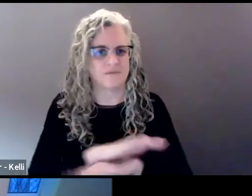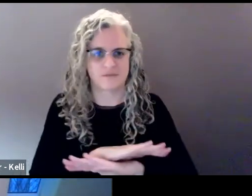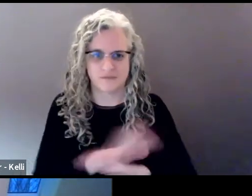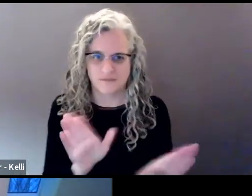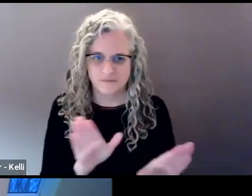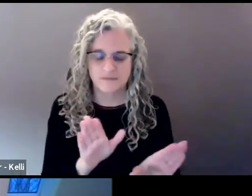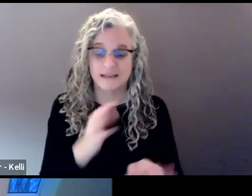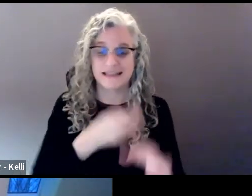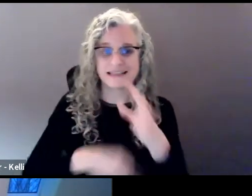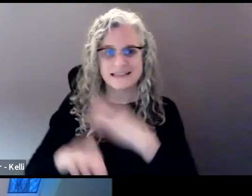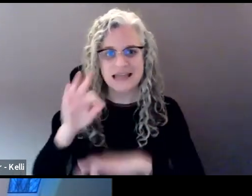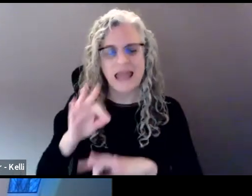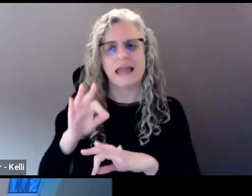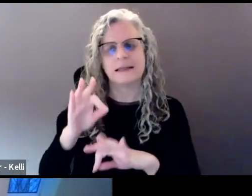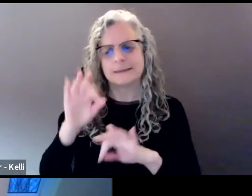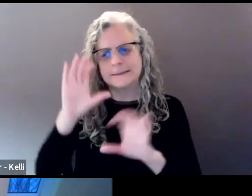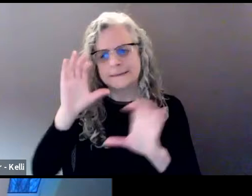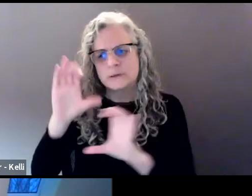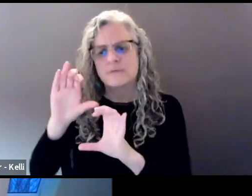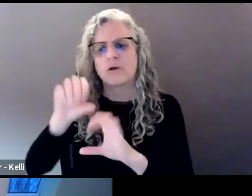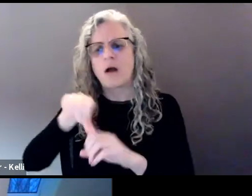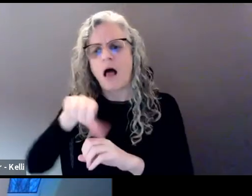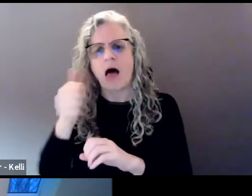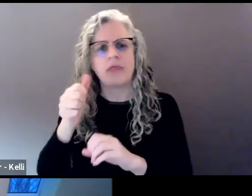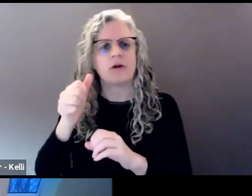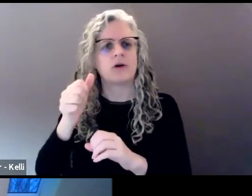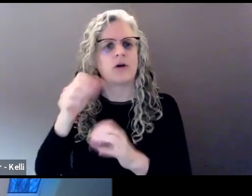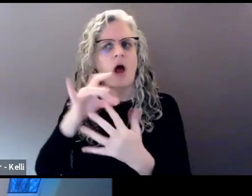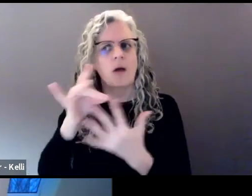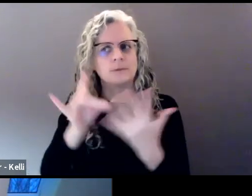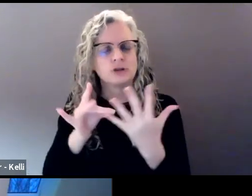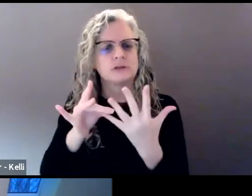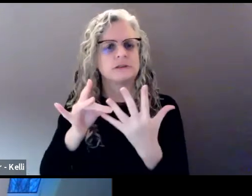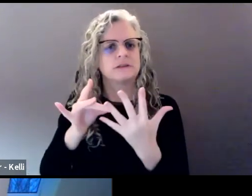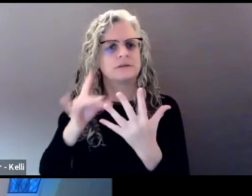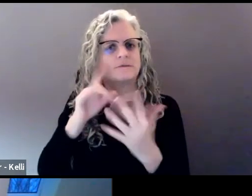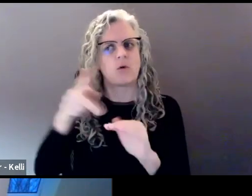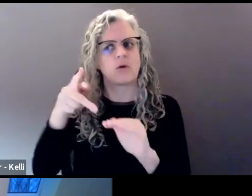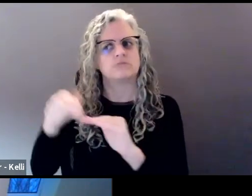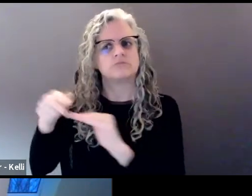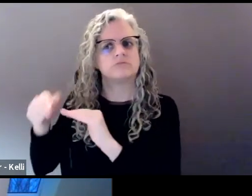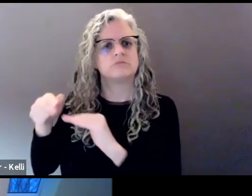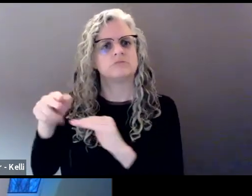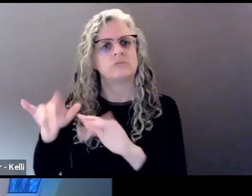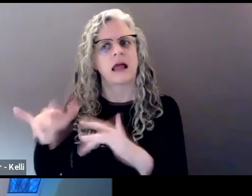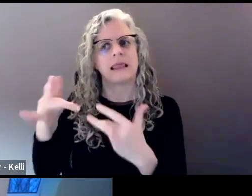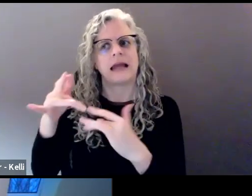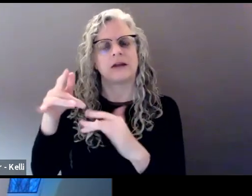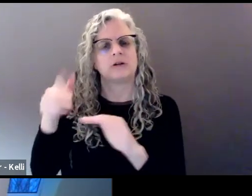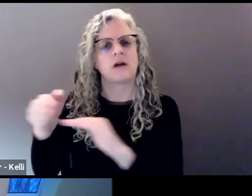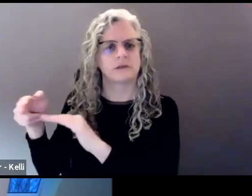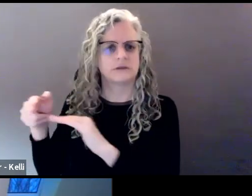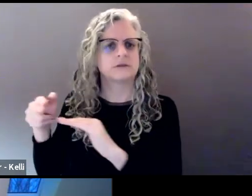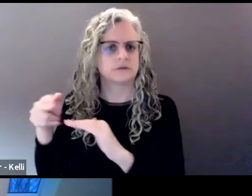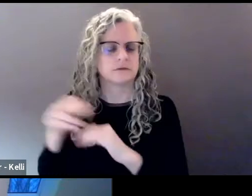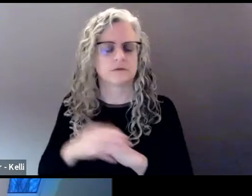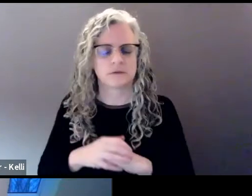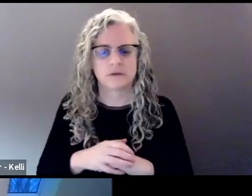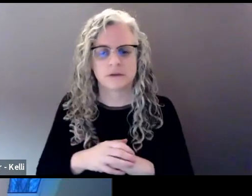much more nuanced and careful consideration of necessary service